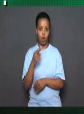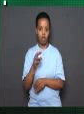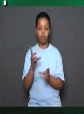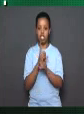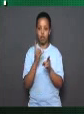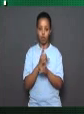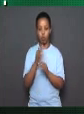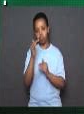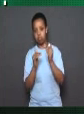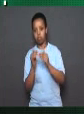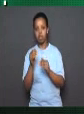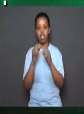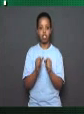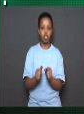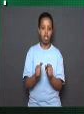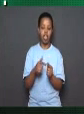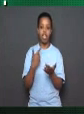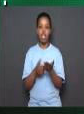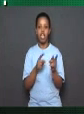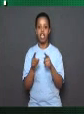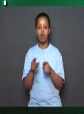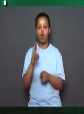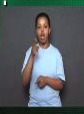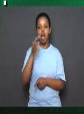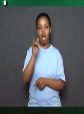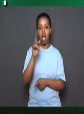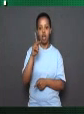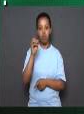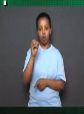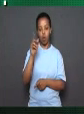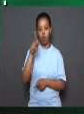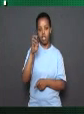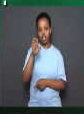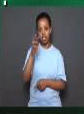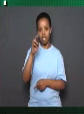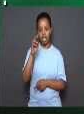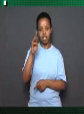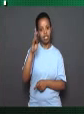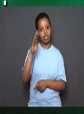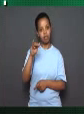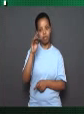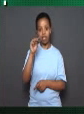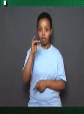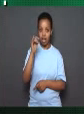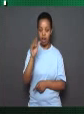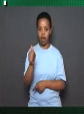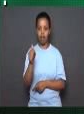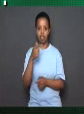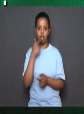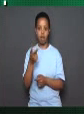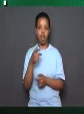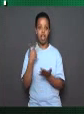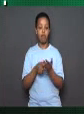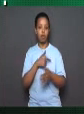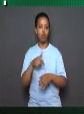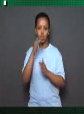This happens during hypothermia, when the body temperature drops too low, and